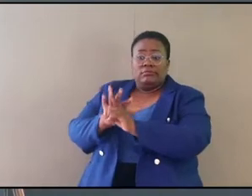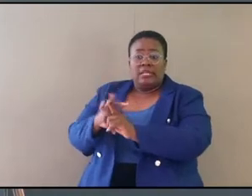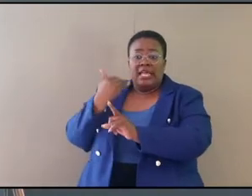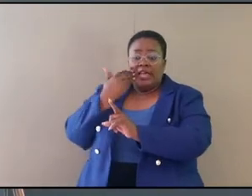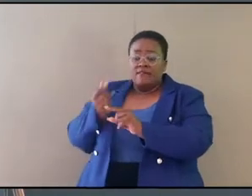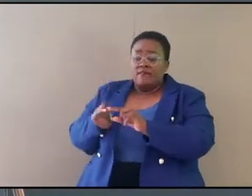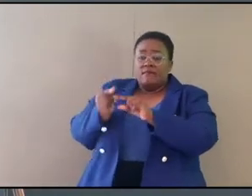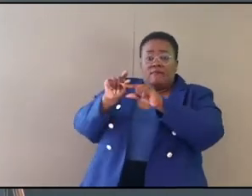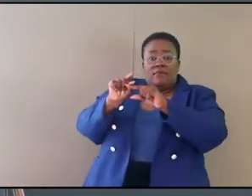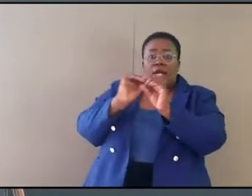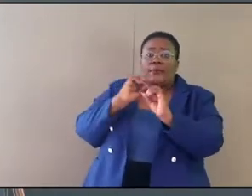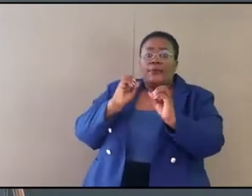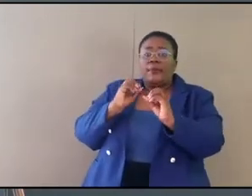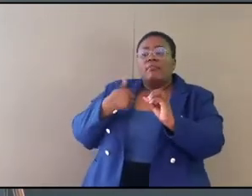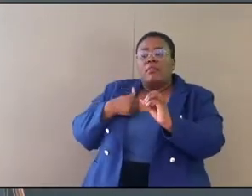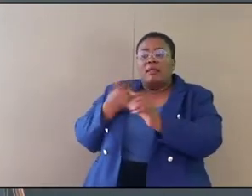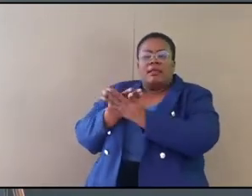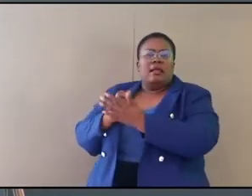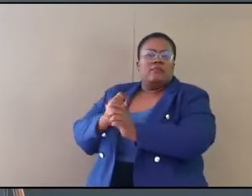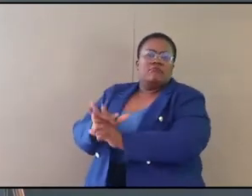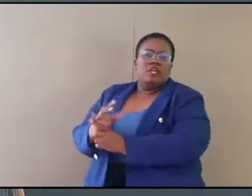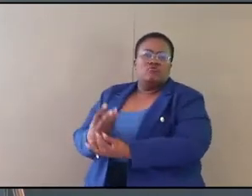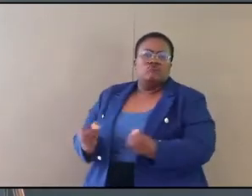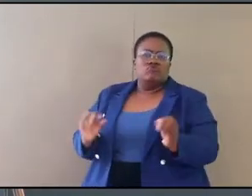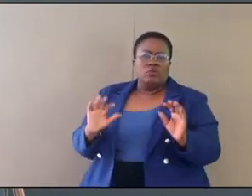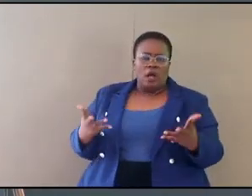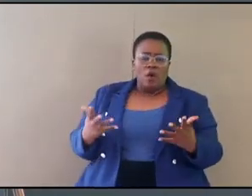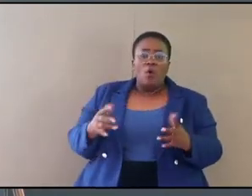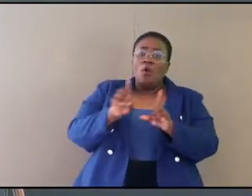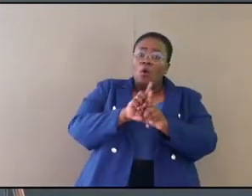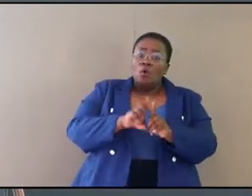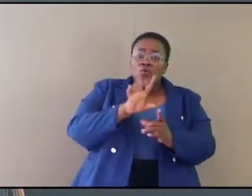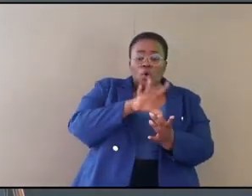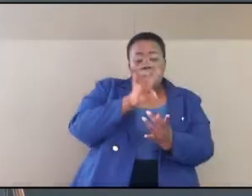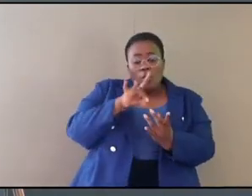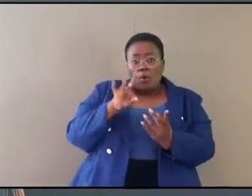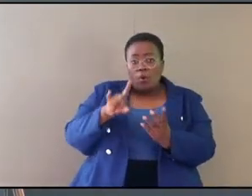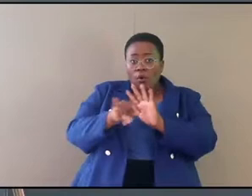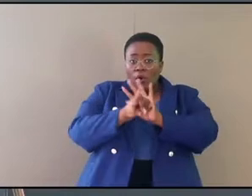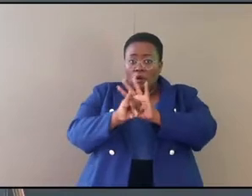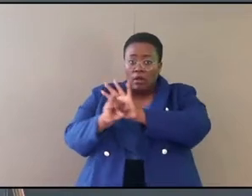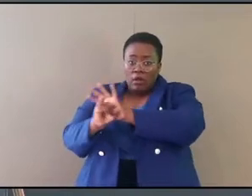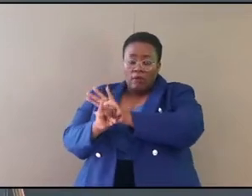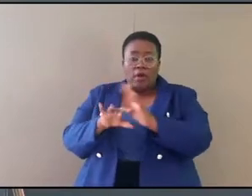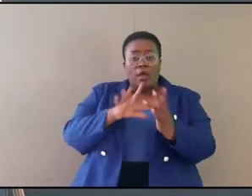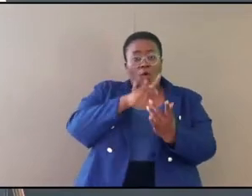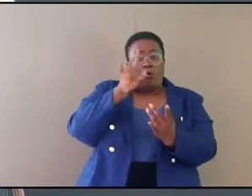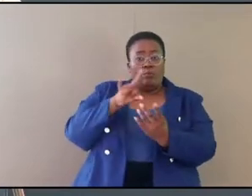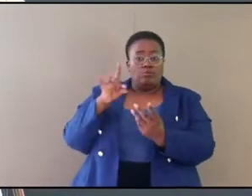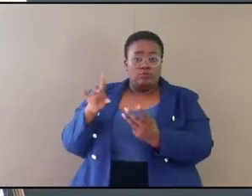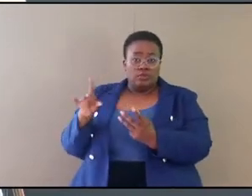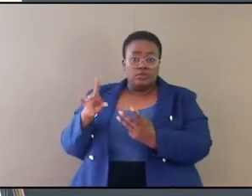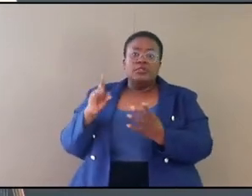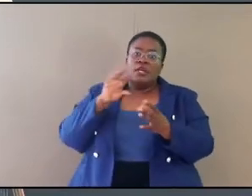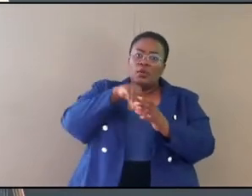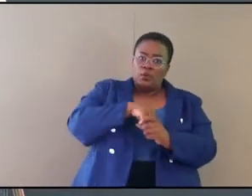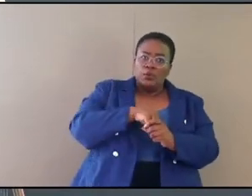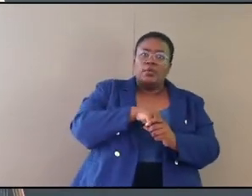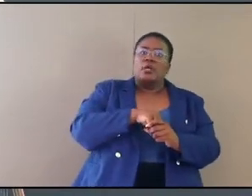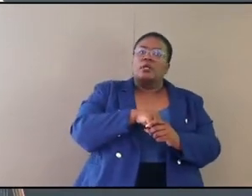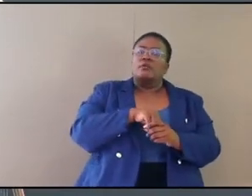value of the CSG, to identify options for increasing the CSG value, including vulnerable groups